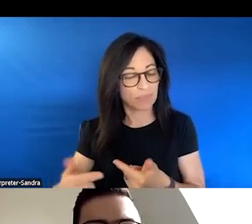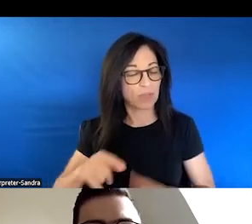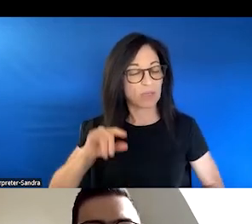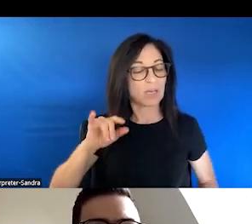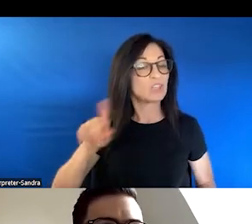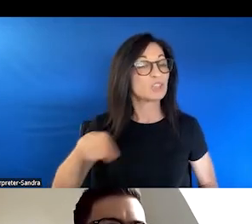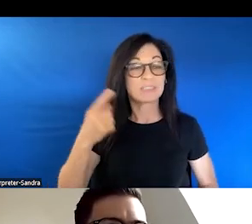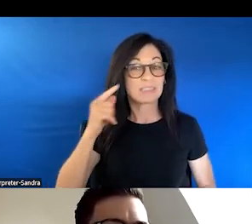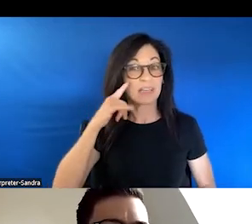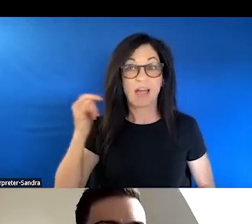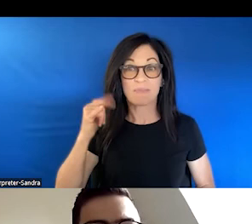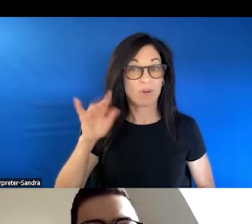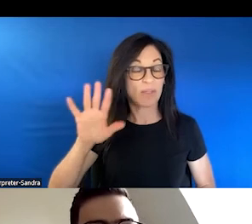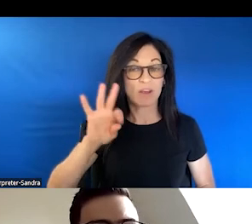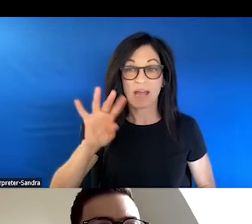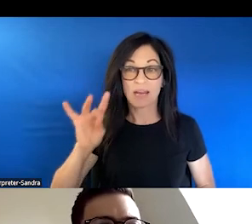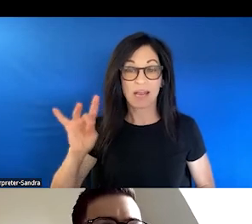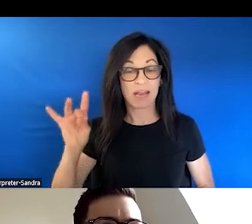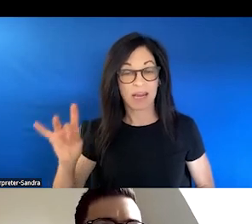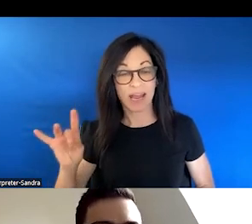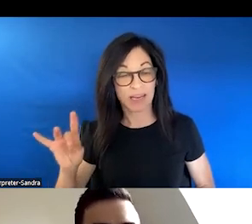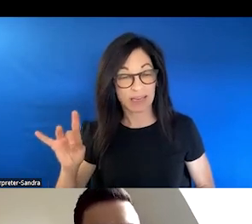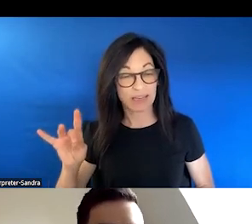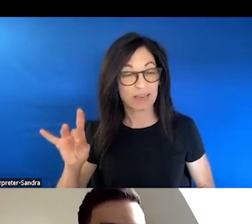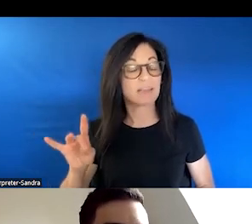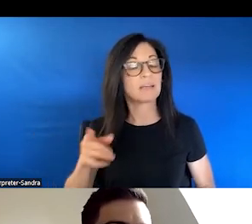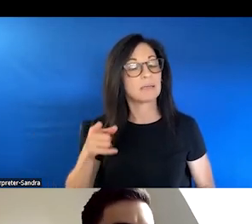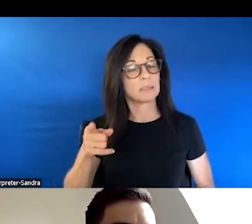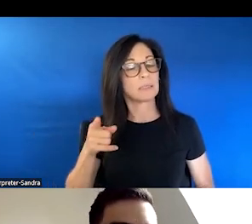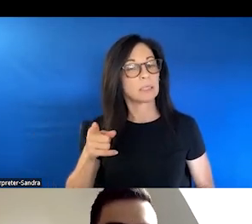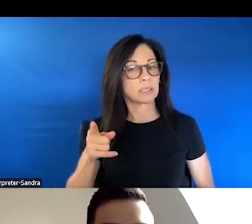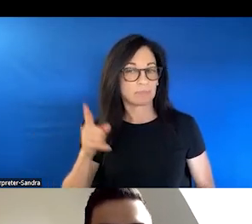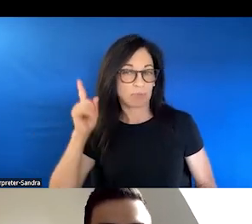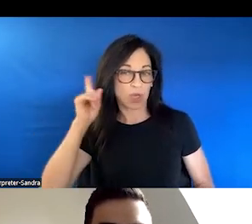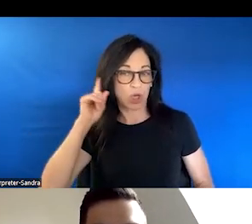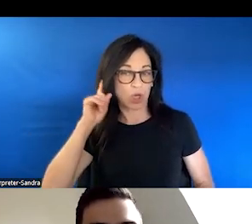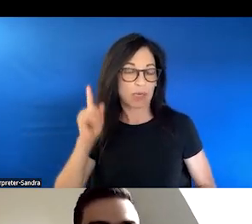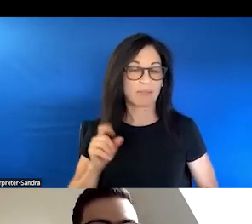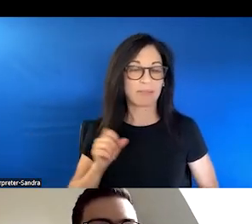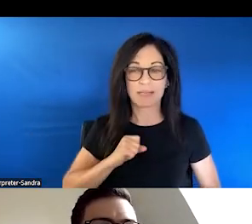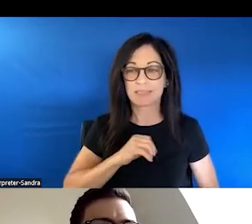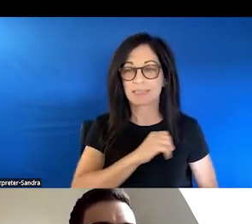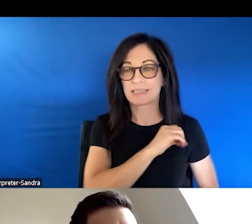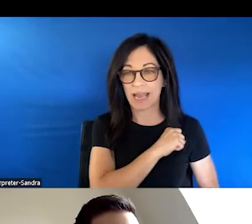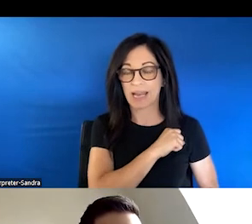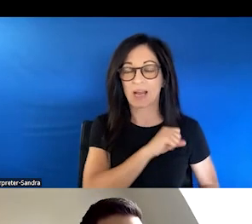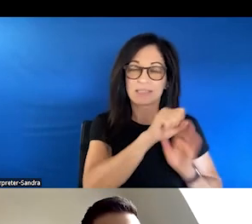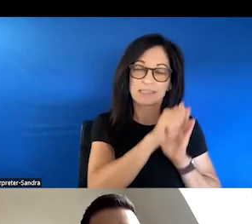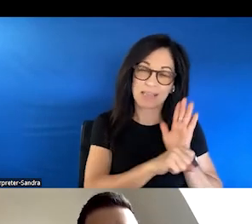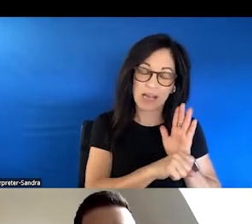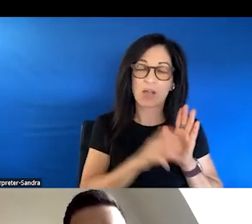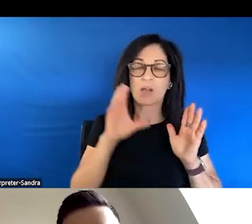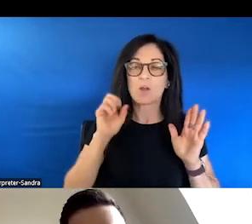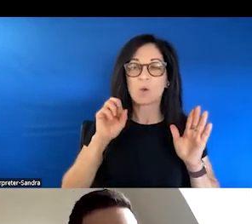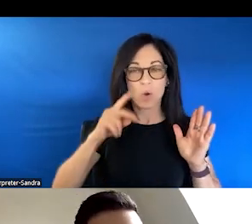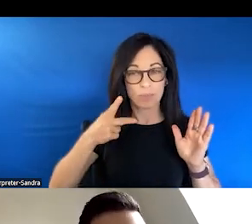California, their 988 bill, AB 988, is being heard in the State Appropriations Committee on August 1st. So hopefully we'll